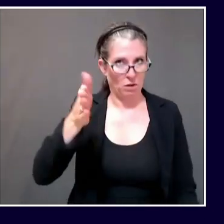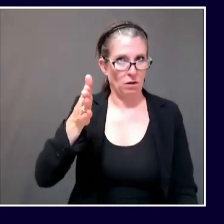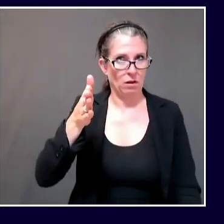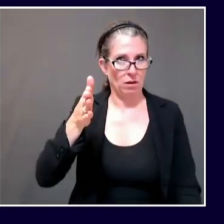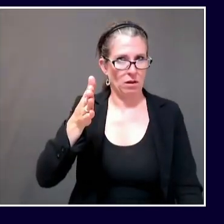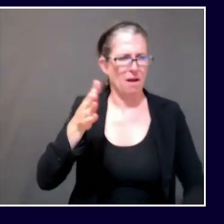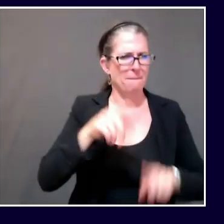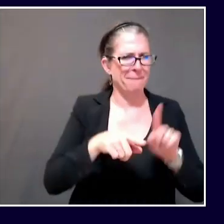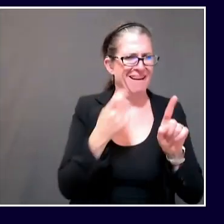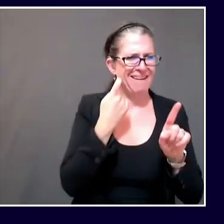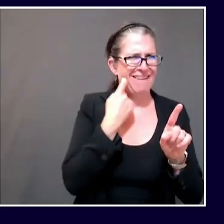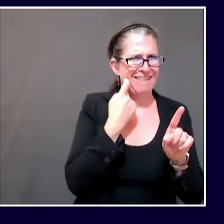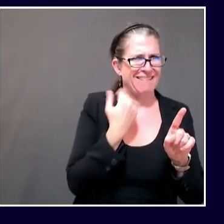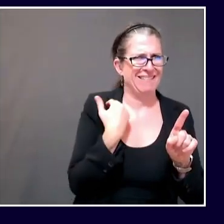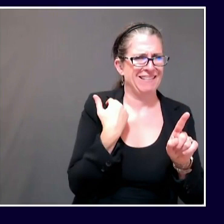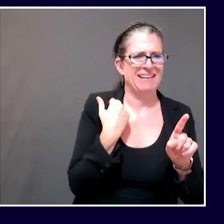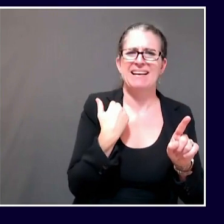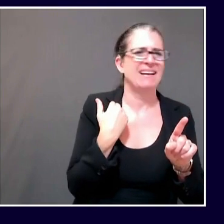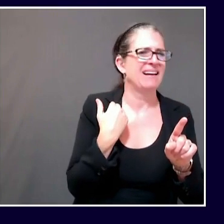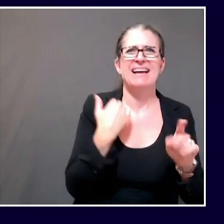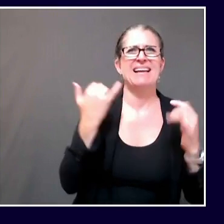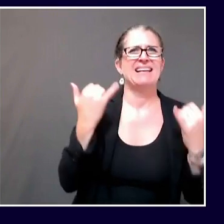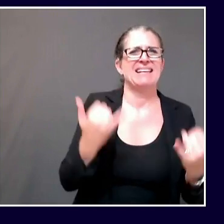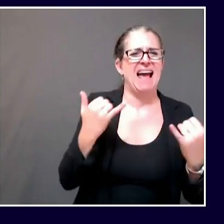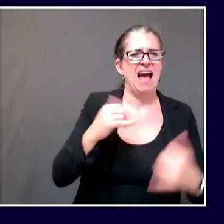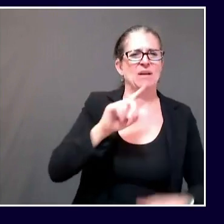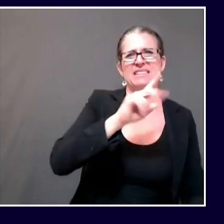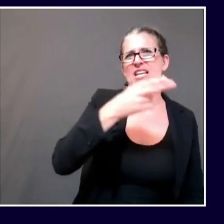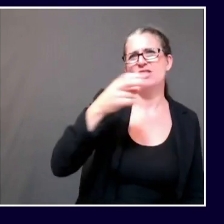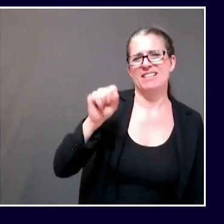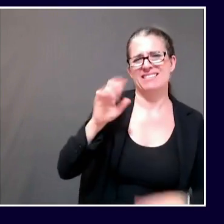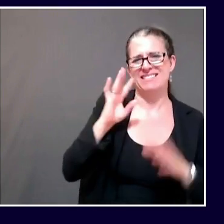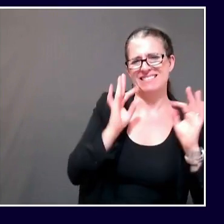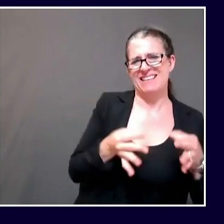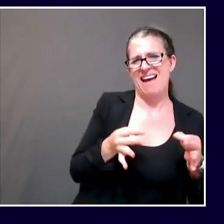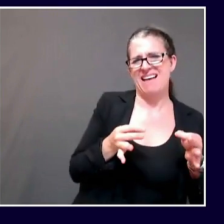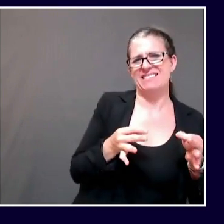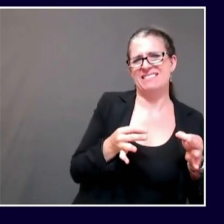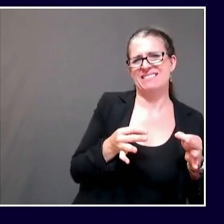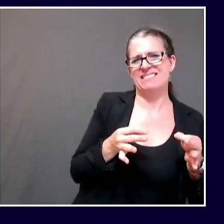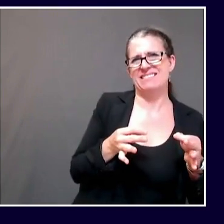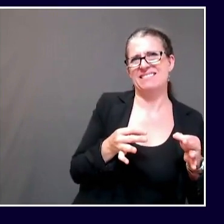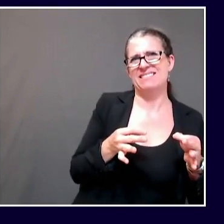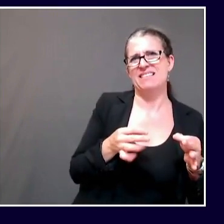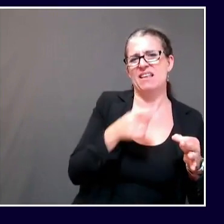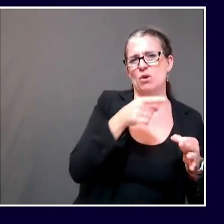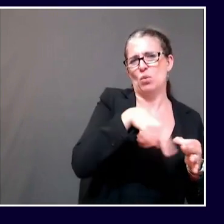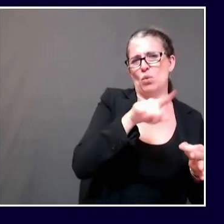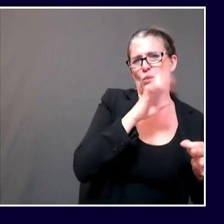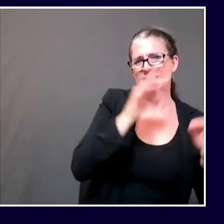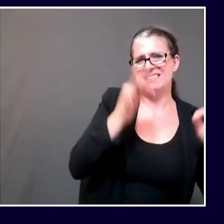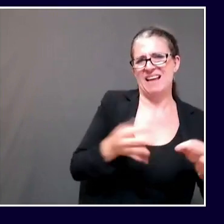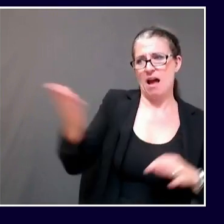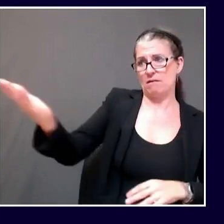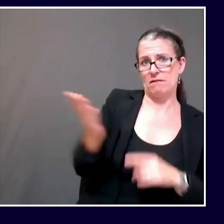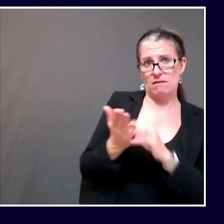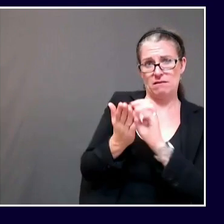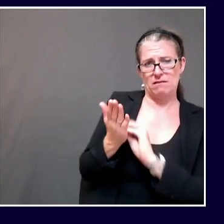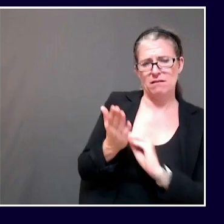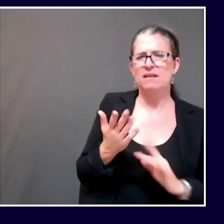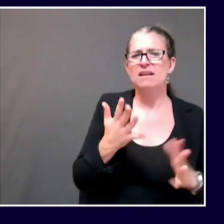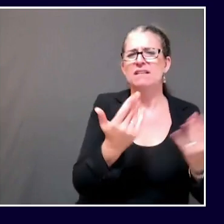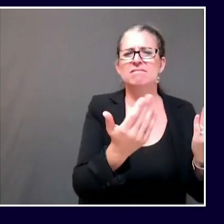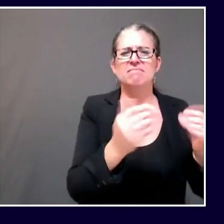the governor's office. Can you explain what prompted that change? Was it the sports medicine committee's recommendation